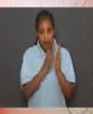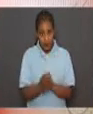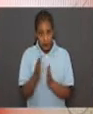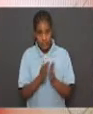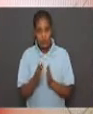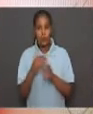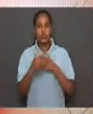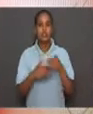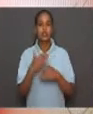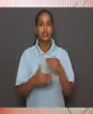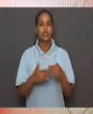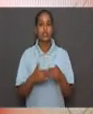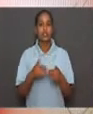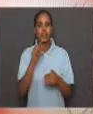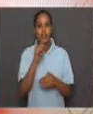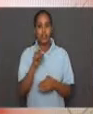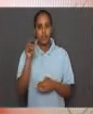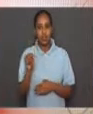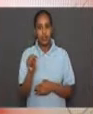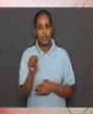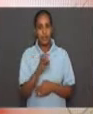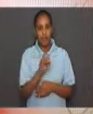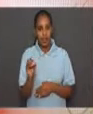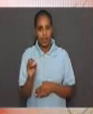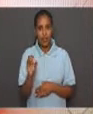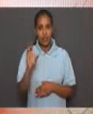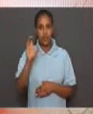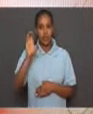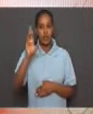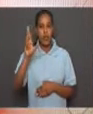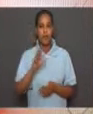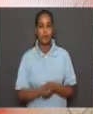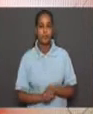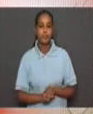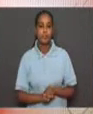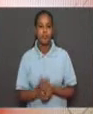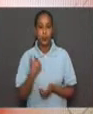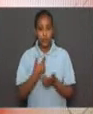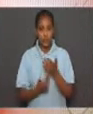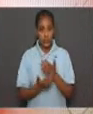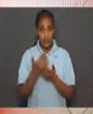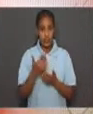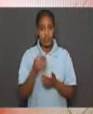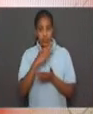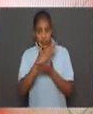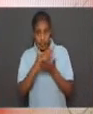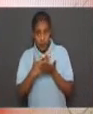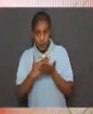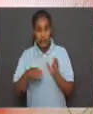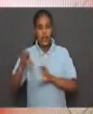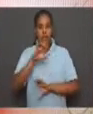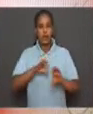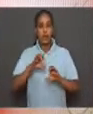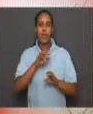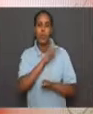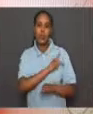manufacturing processes of zinc and chromium. We discussed some of the